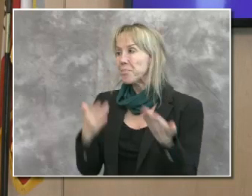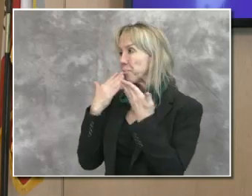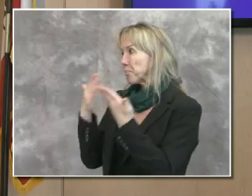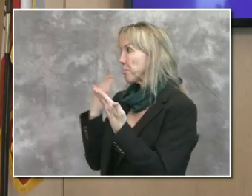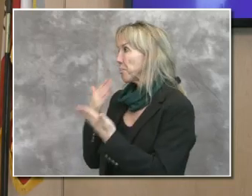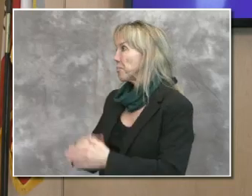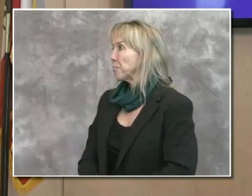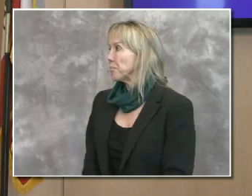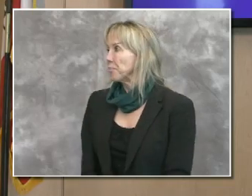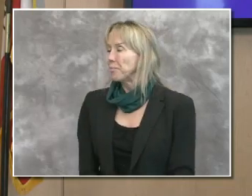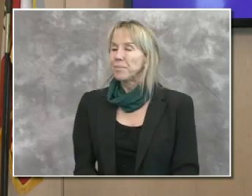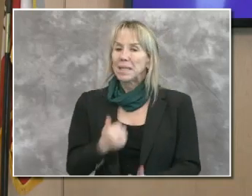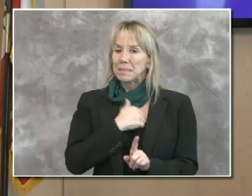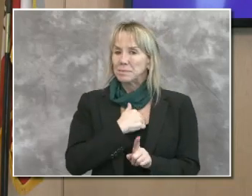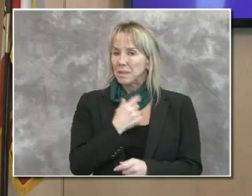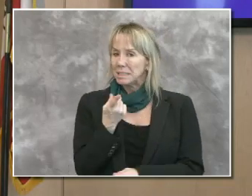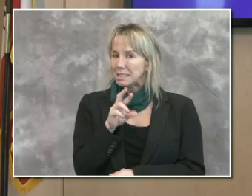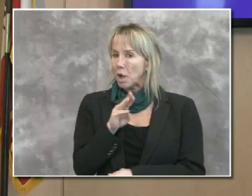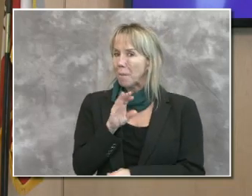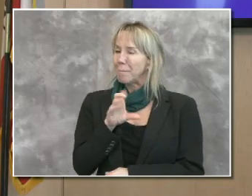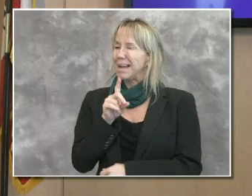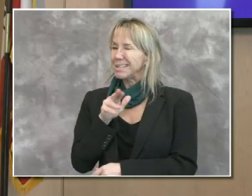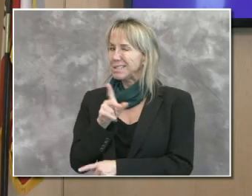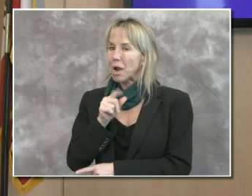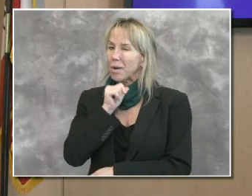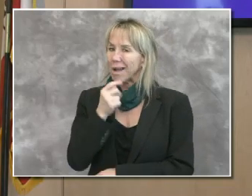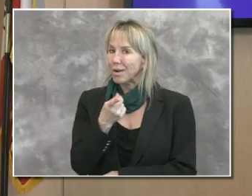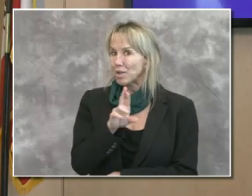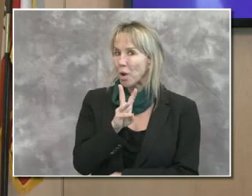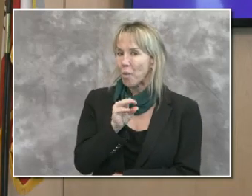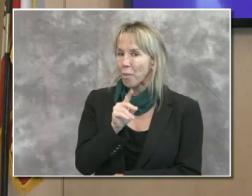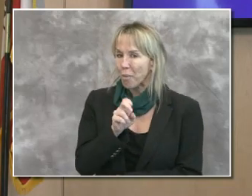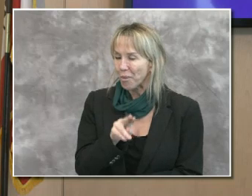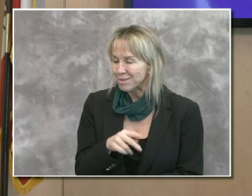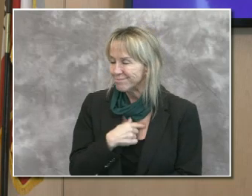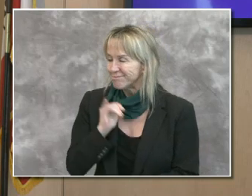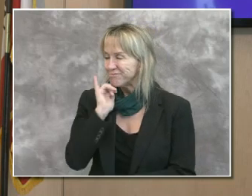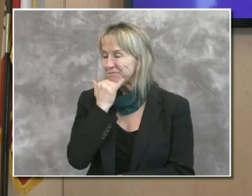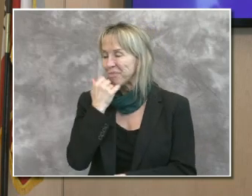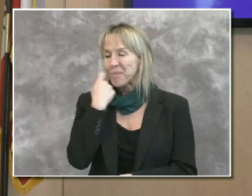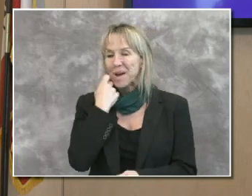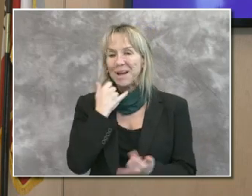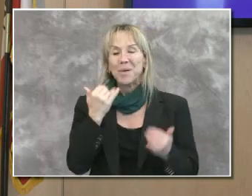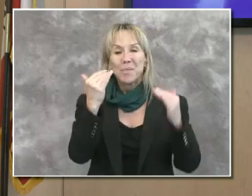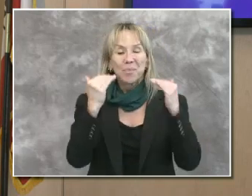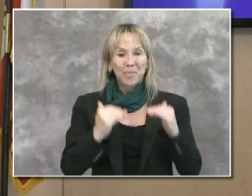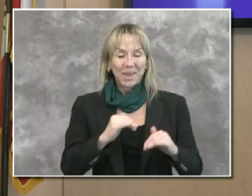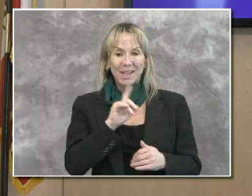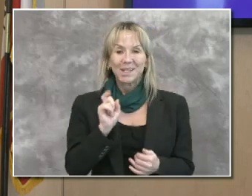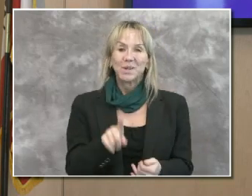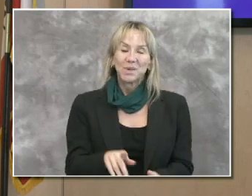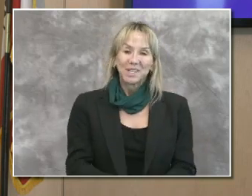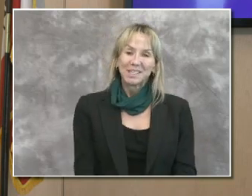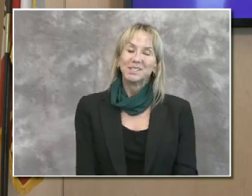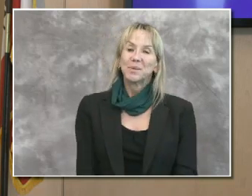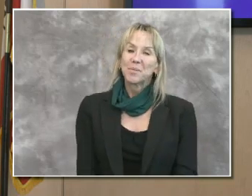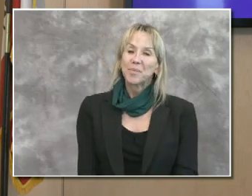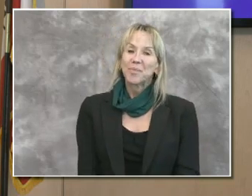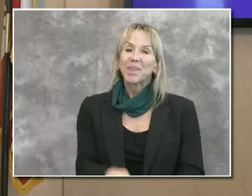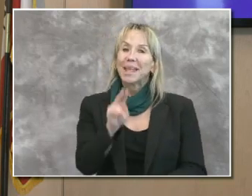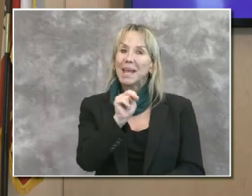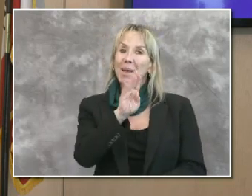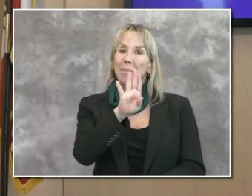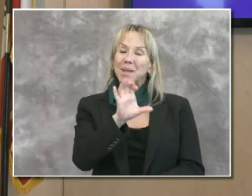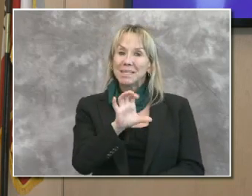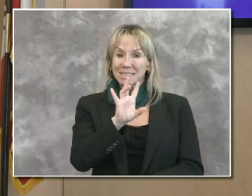That was actually Dr. McDonald. We'll go to the next question. We have another call from NBC7. Please